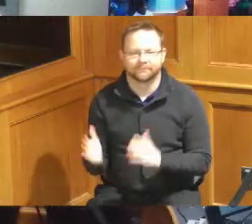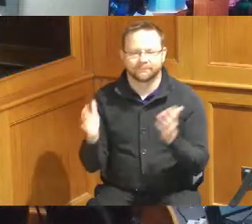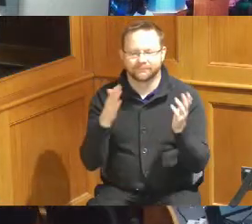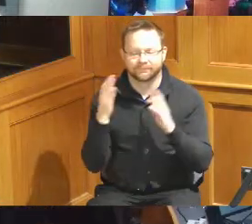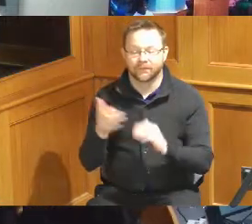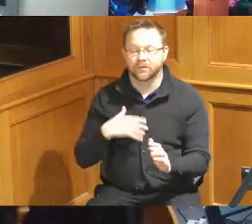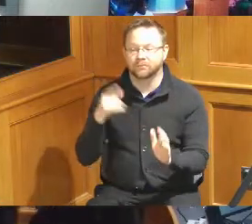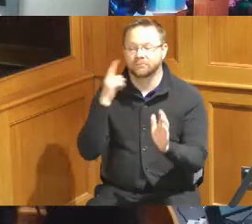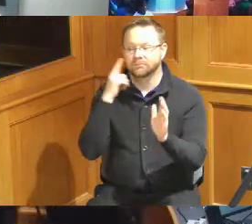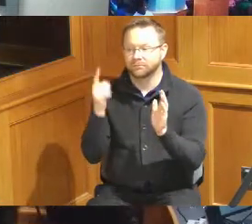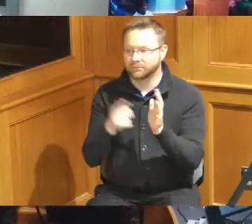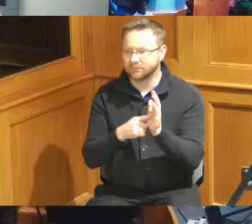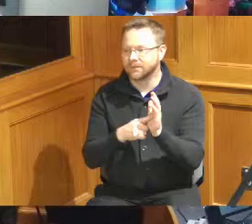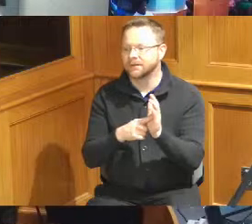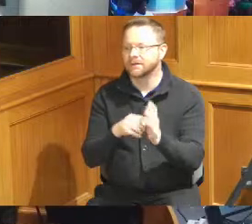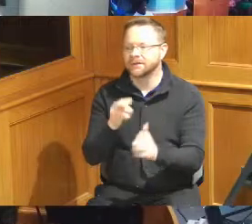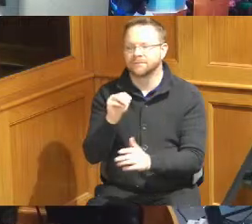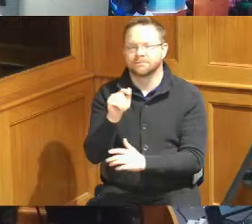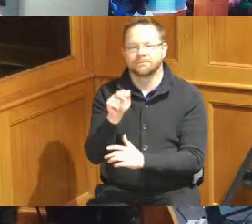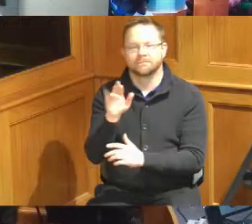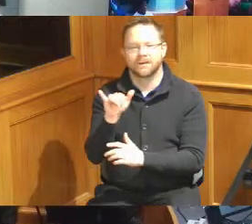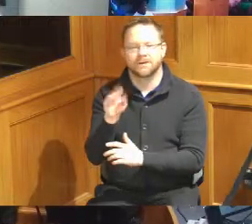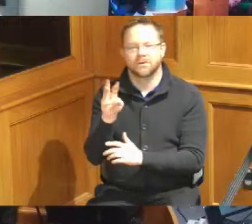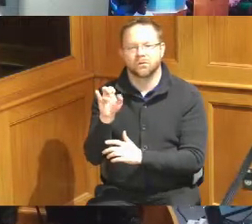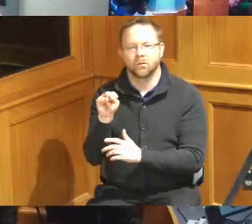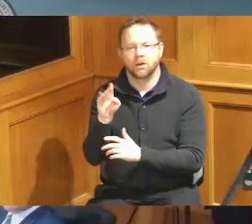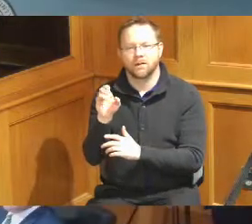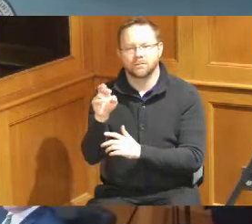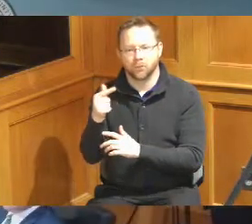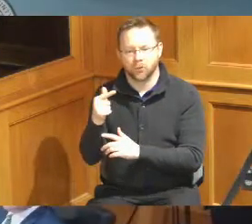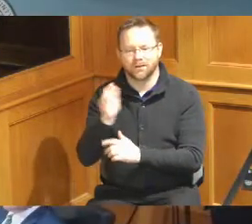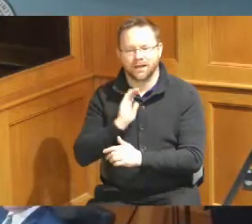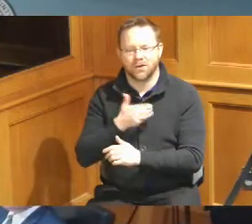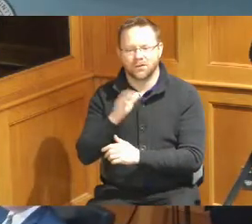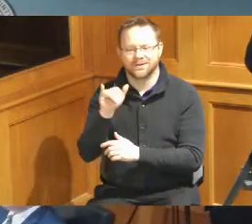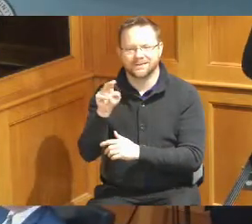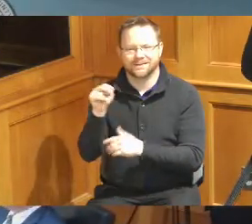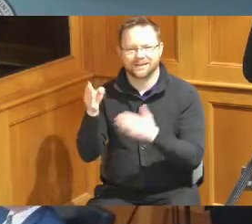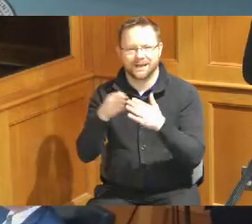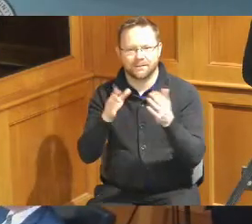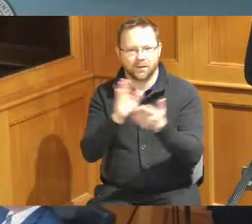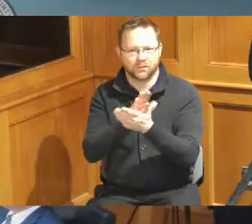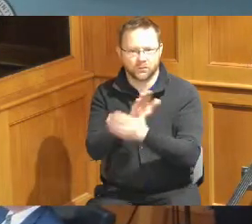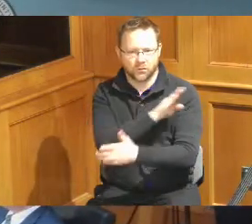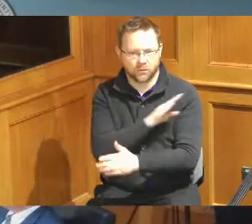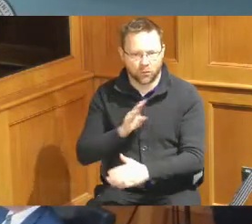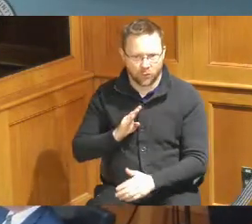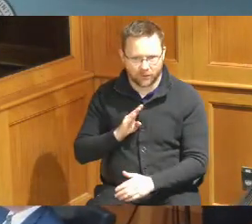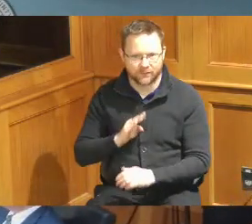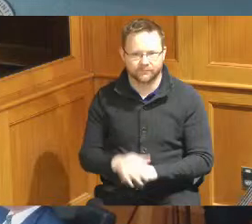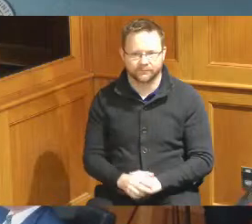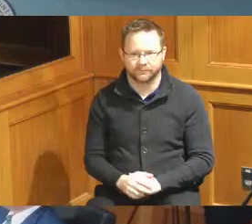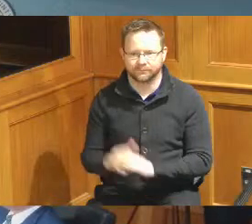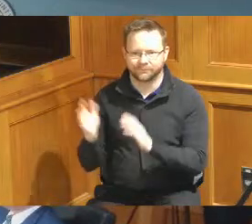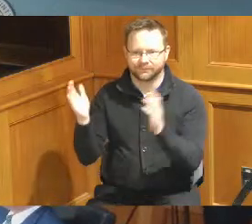I want to acknowledge Mary Weinberg, who's on our Cincinnati Public School Board, member of AKA.